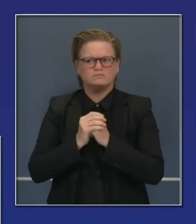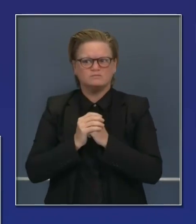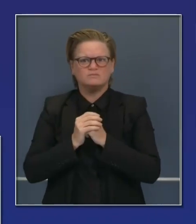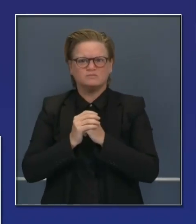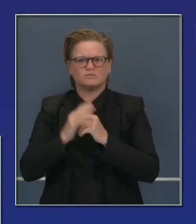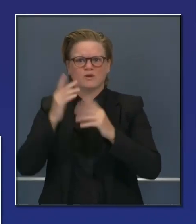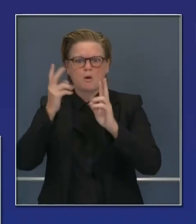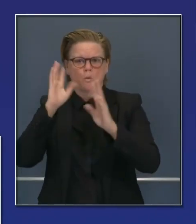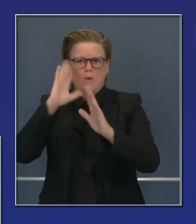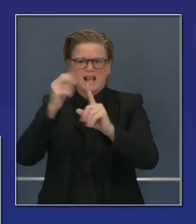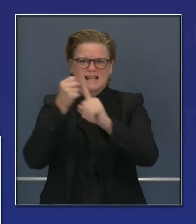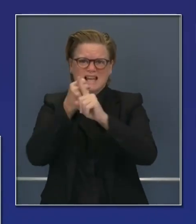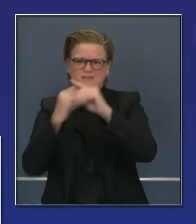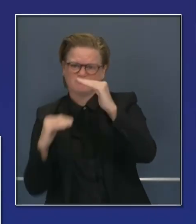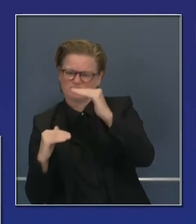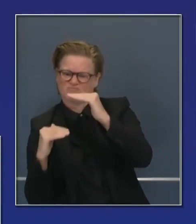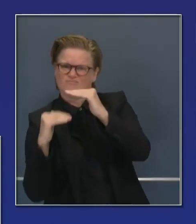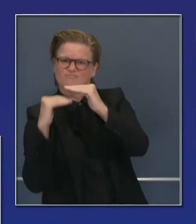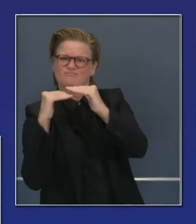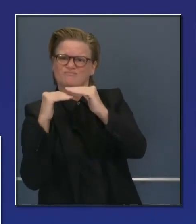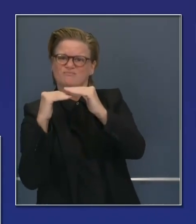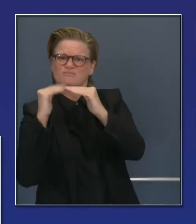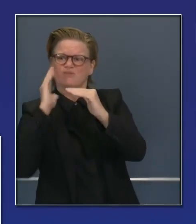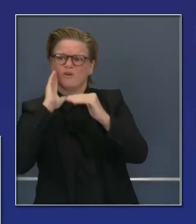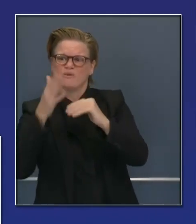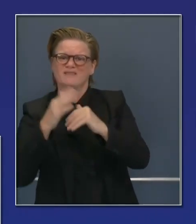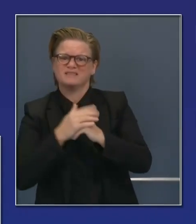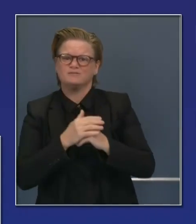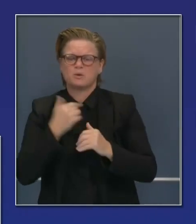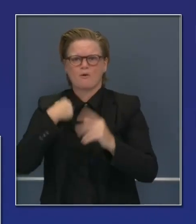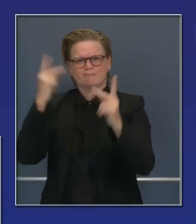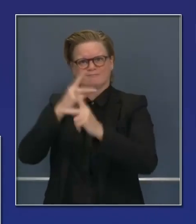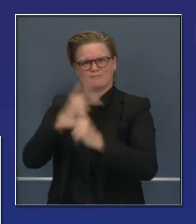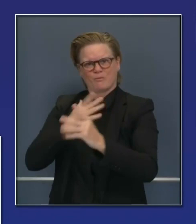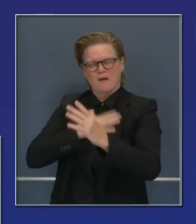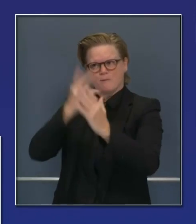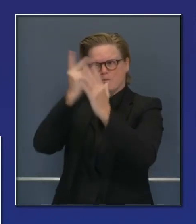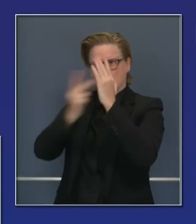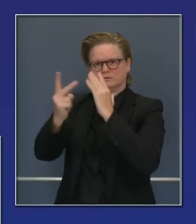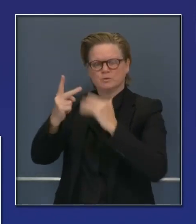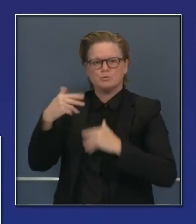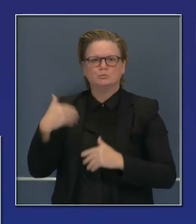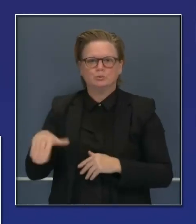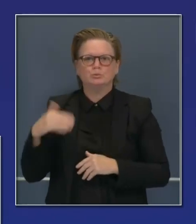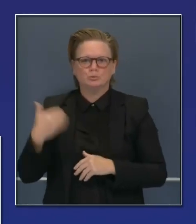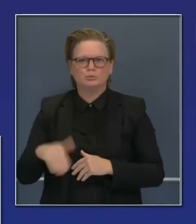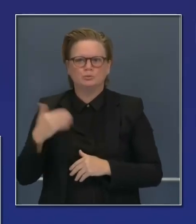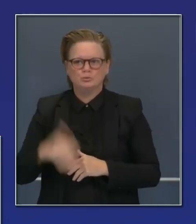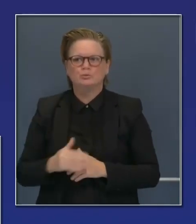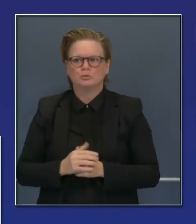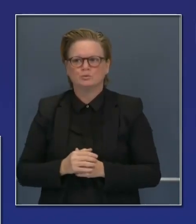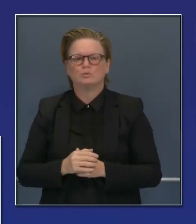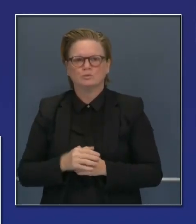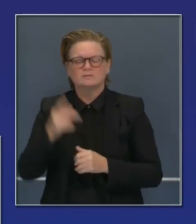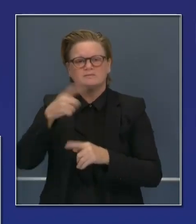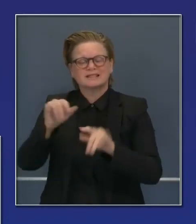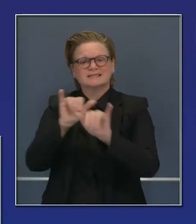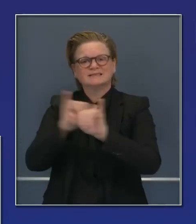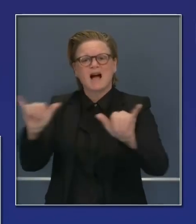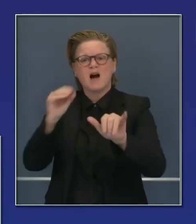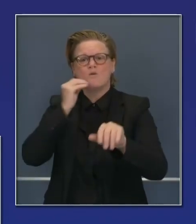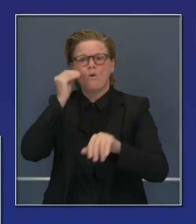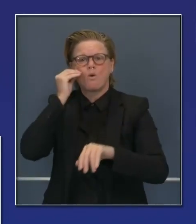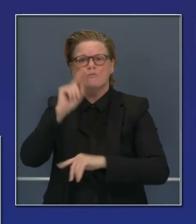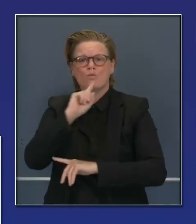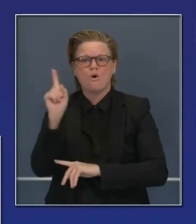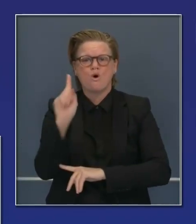below 15% in total capacity. What does a stay-at-home order mean? what is on that list